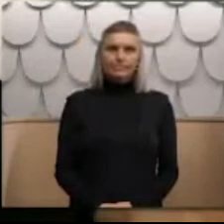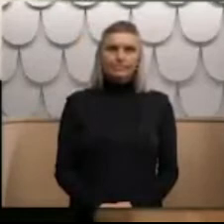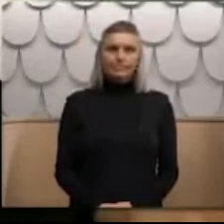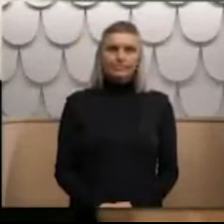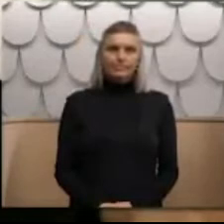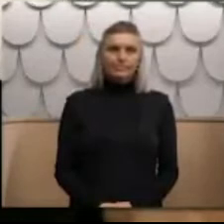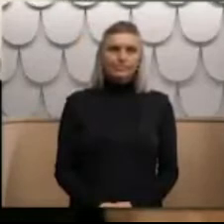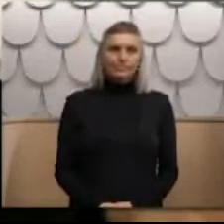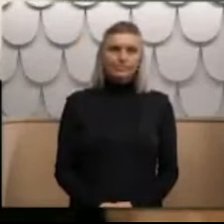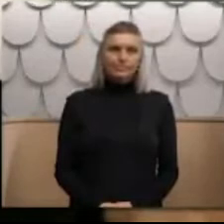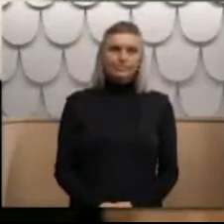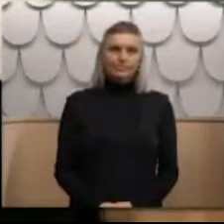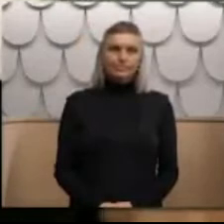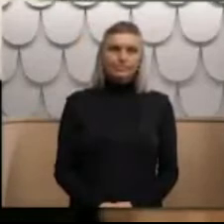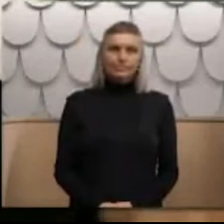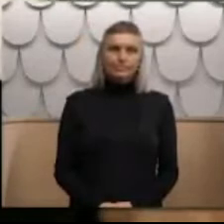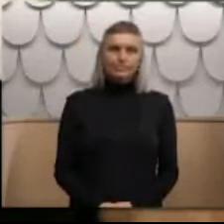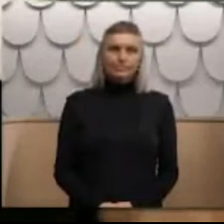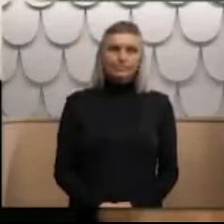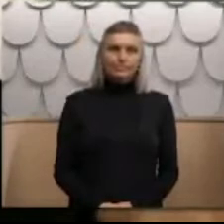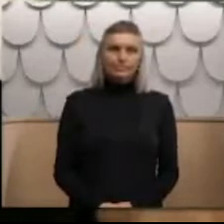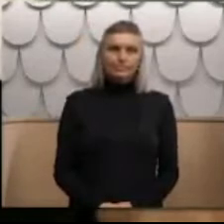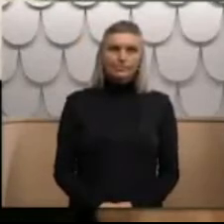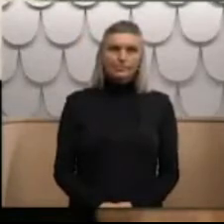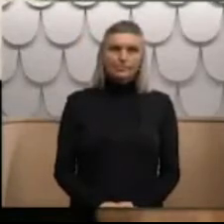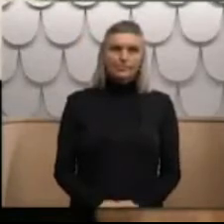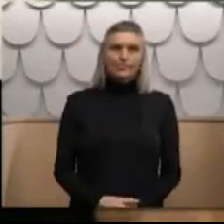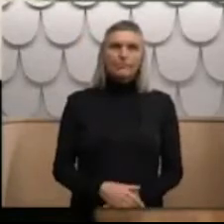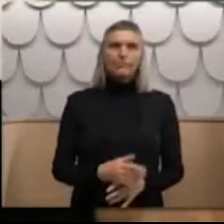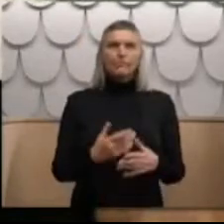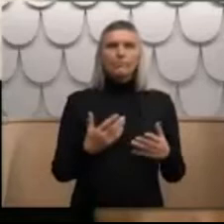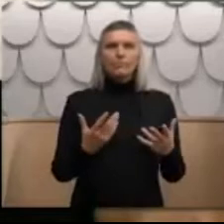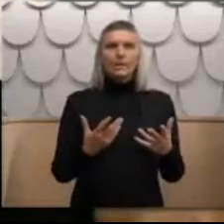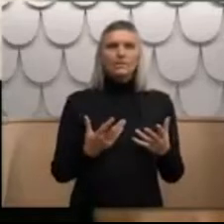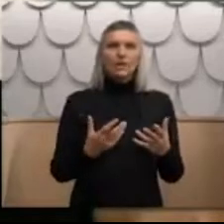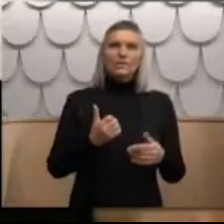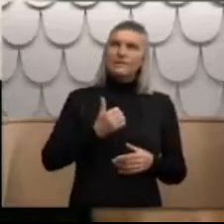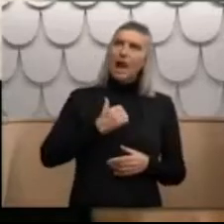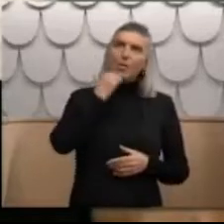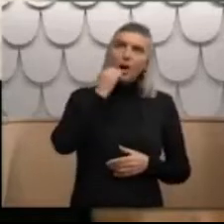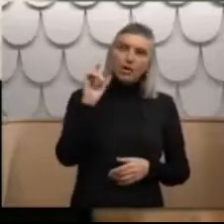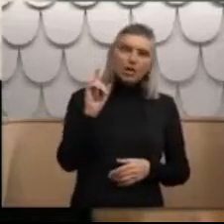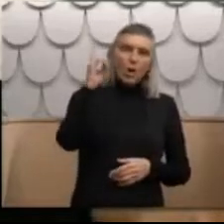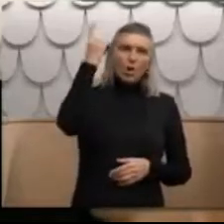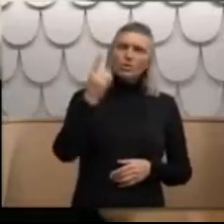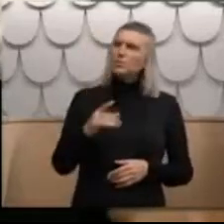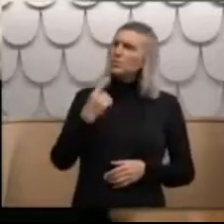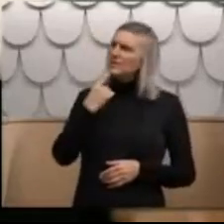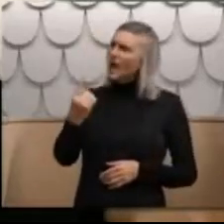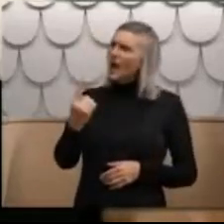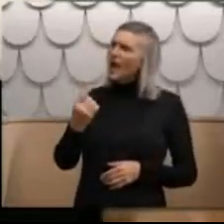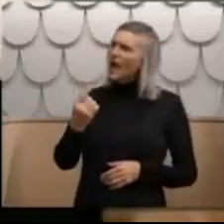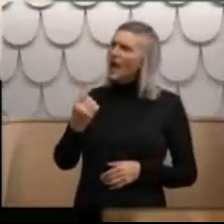Found my way and started learning how to talk to people properly. And, mm. Yeah. When you say our God, do you